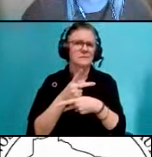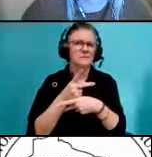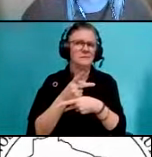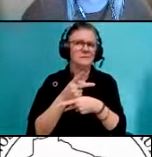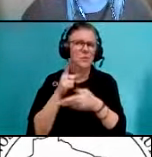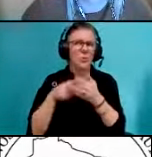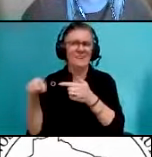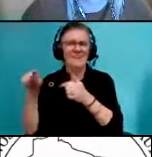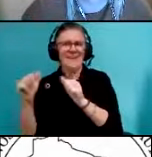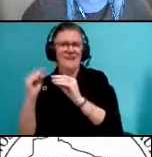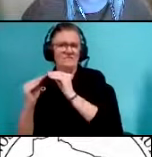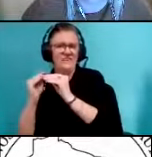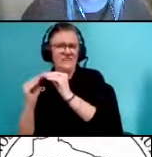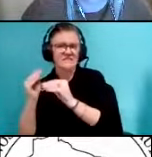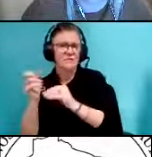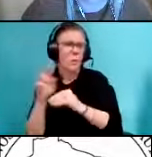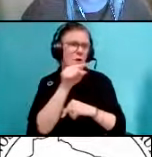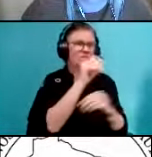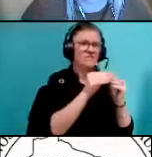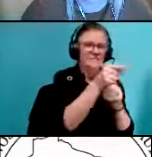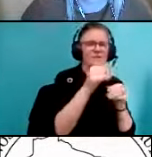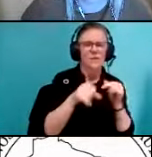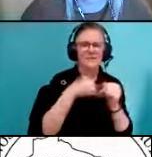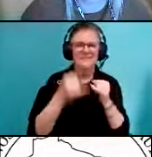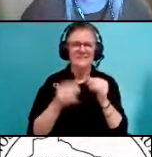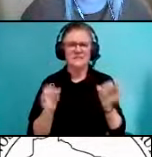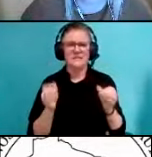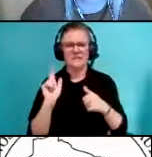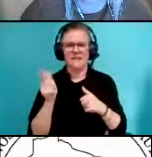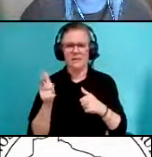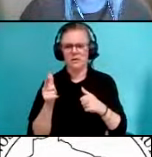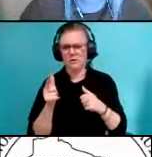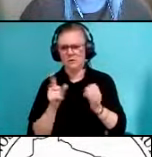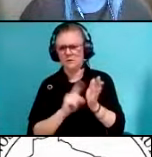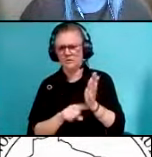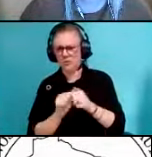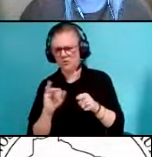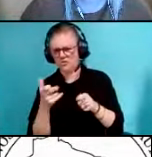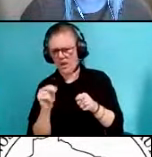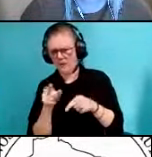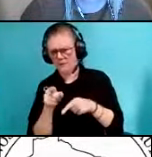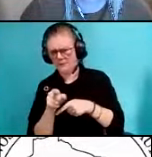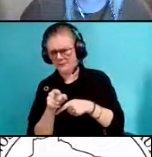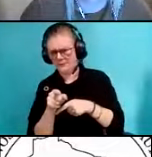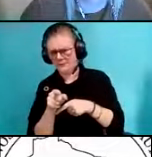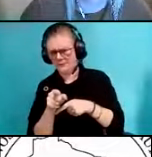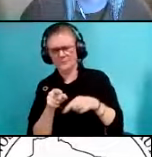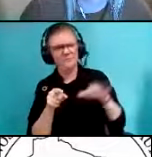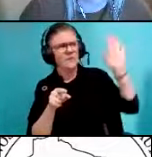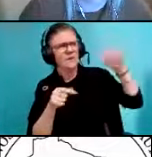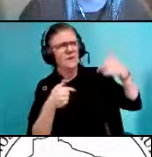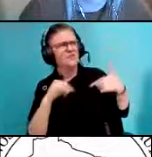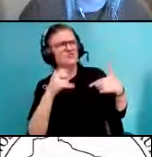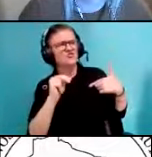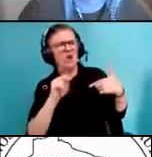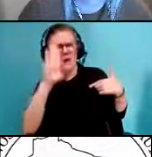I think that might be a final decision later. I don't know if Jeff is still on. Do you have any thoughts? Harry, this is John. I'll just